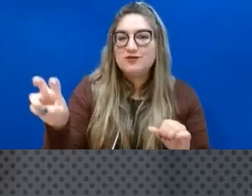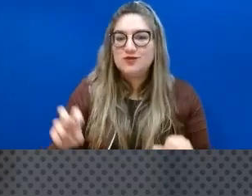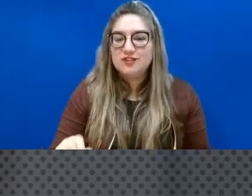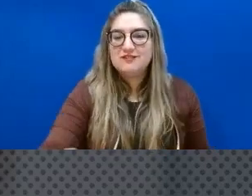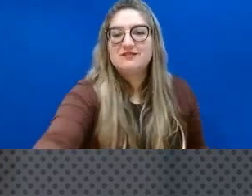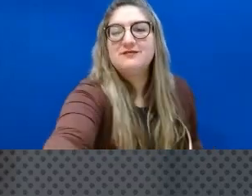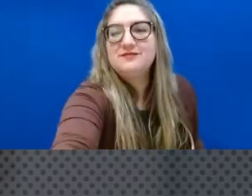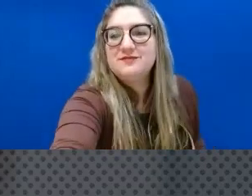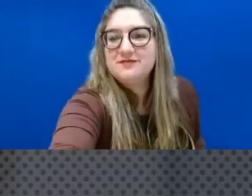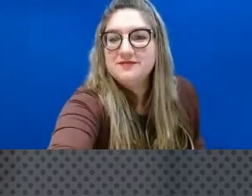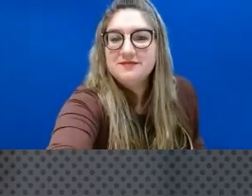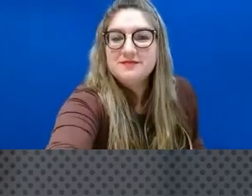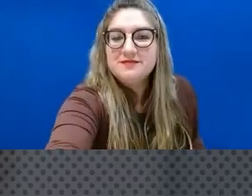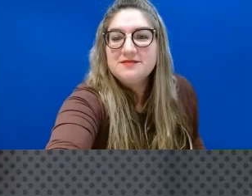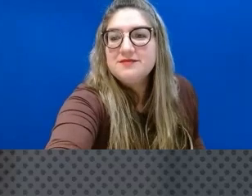now.